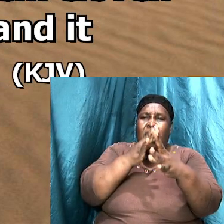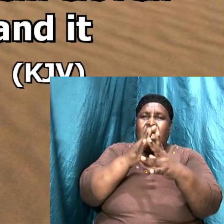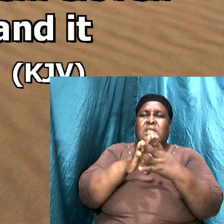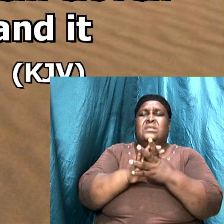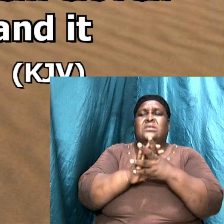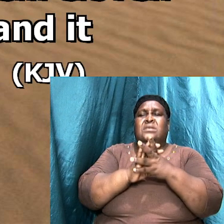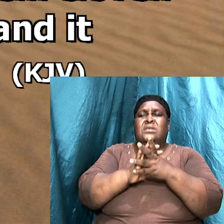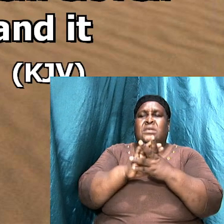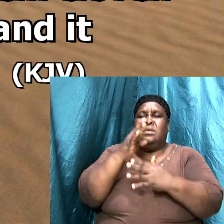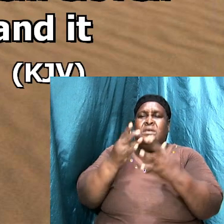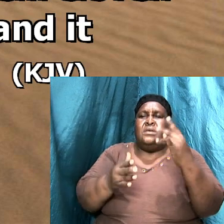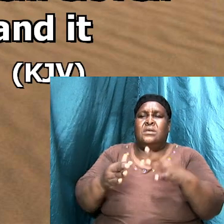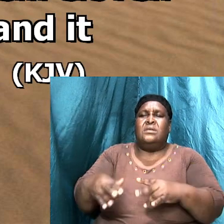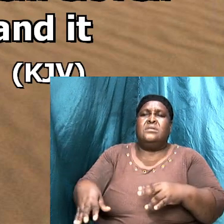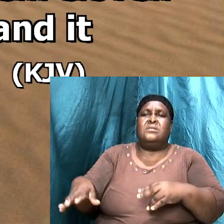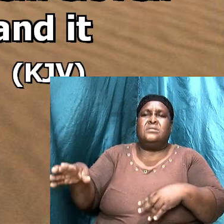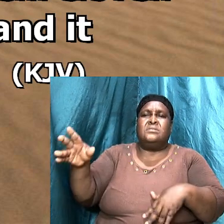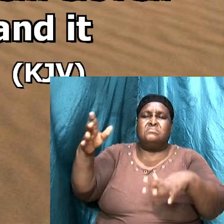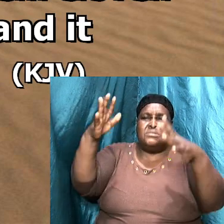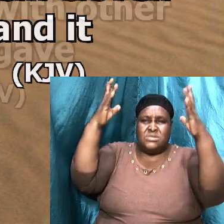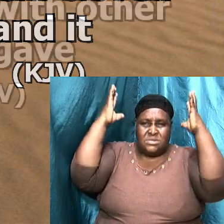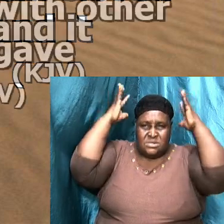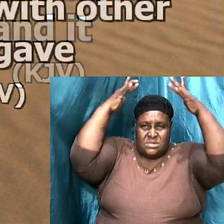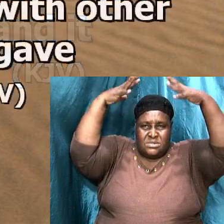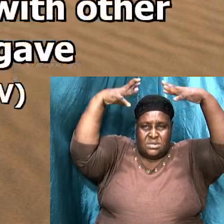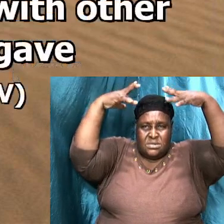and it sat upon each of them